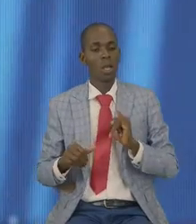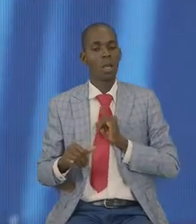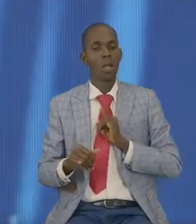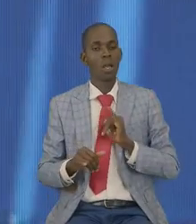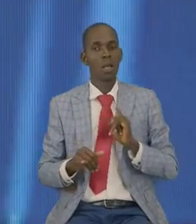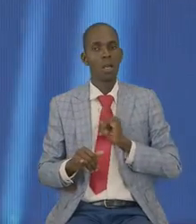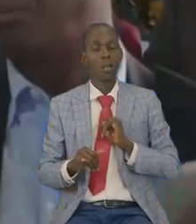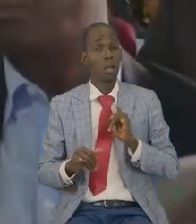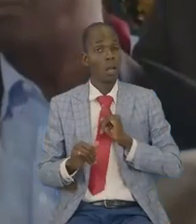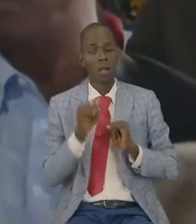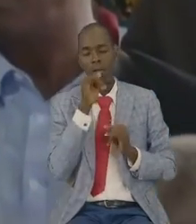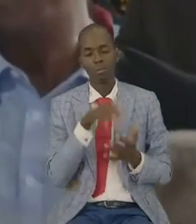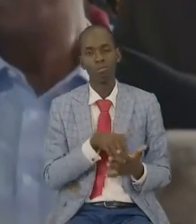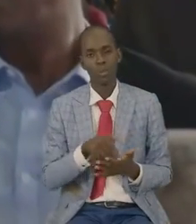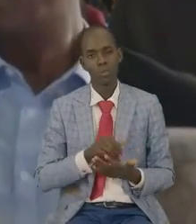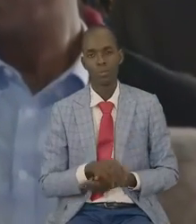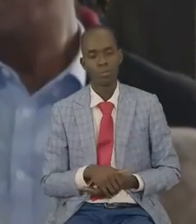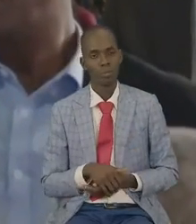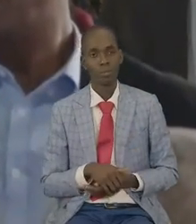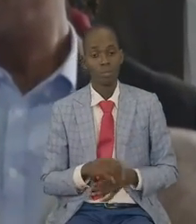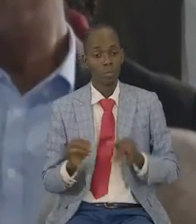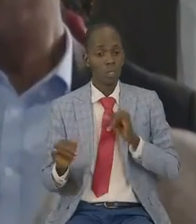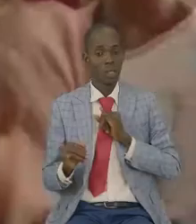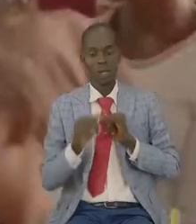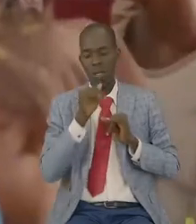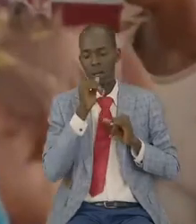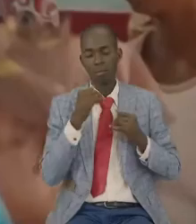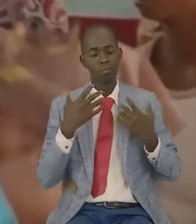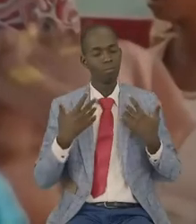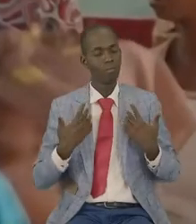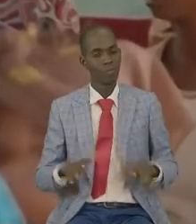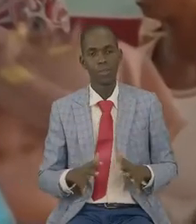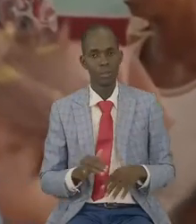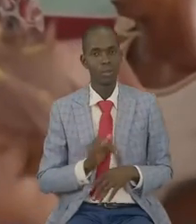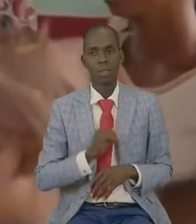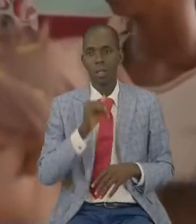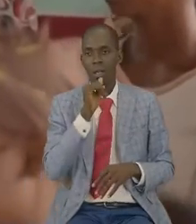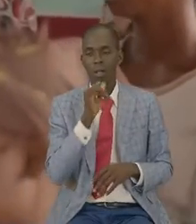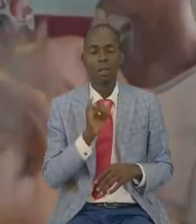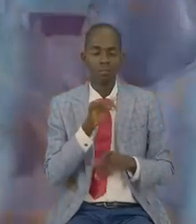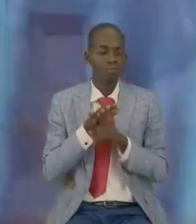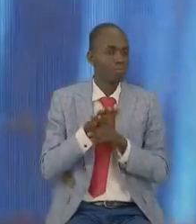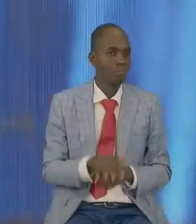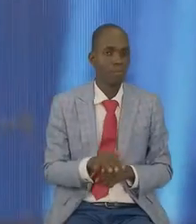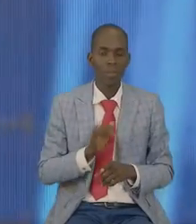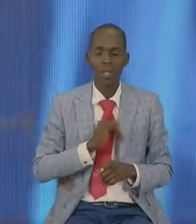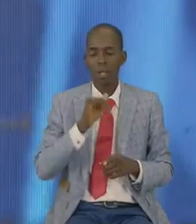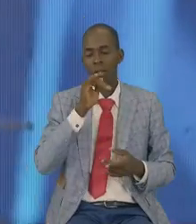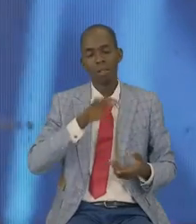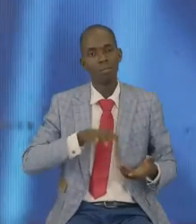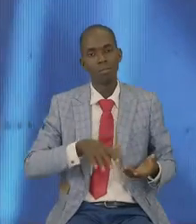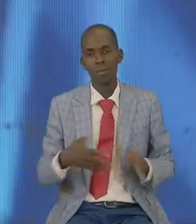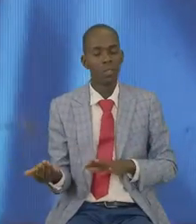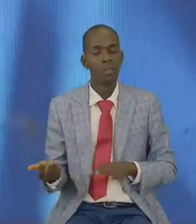I am weak, I'm done for, I am finished, I'm oppressed, I'm